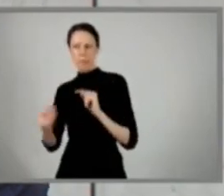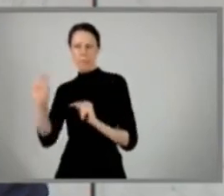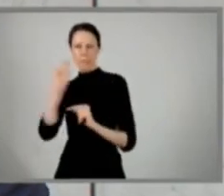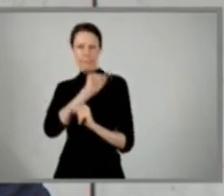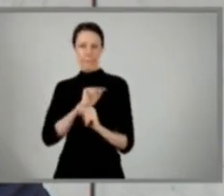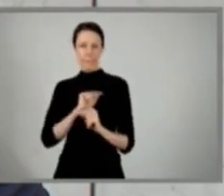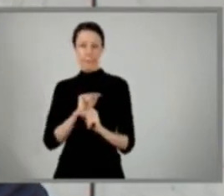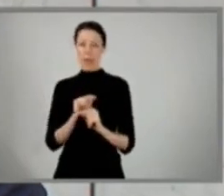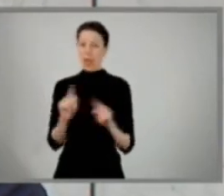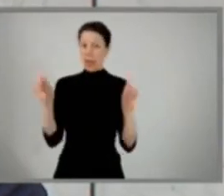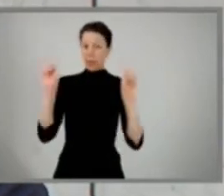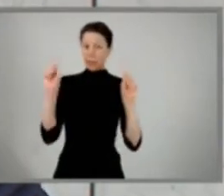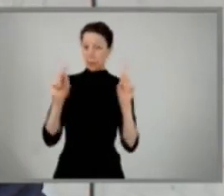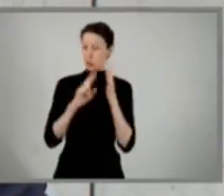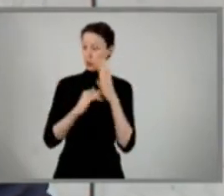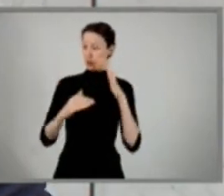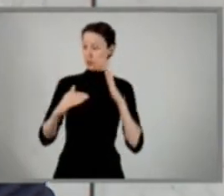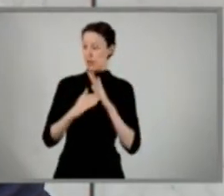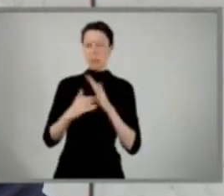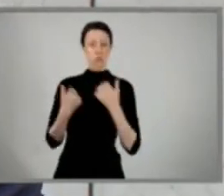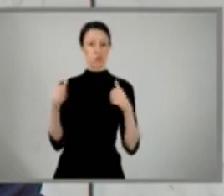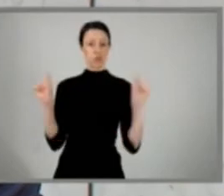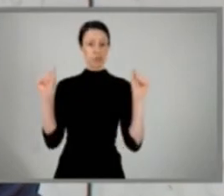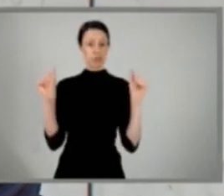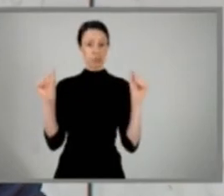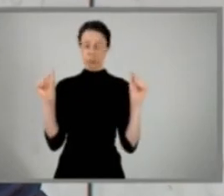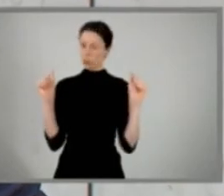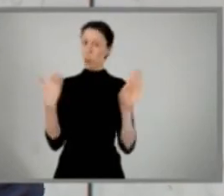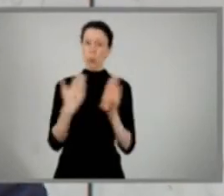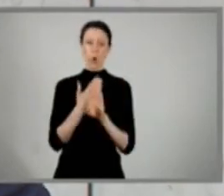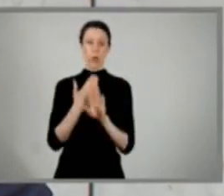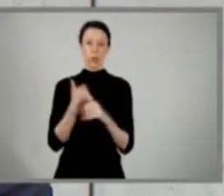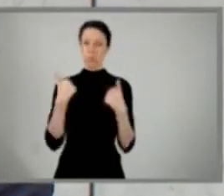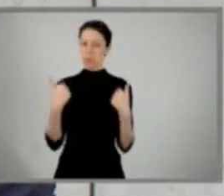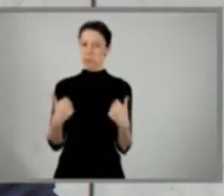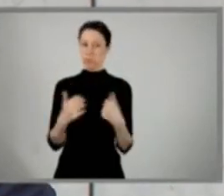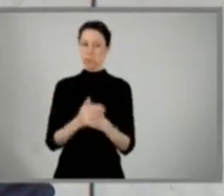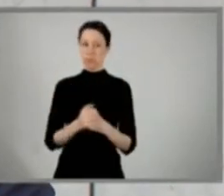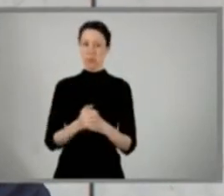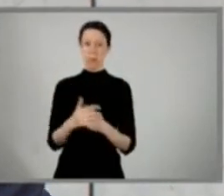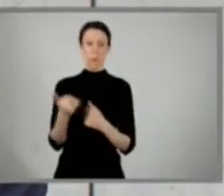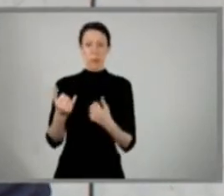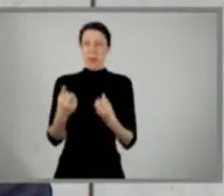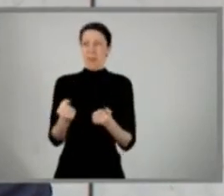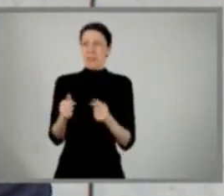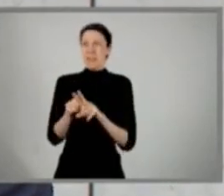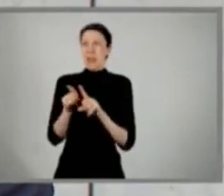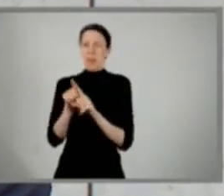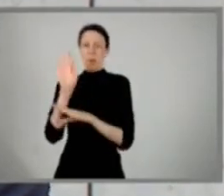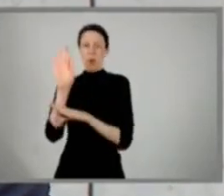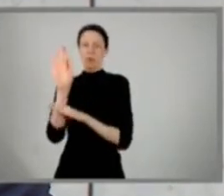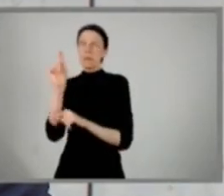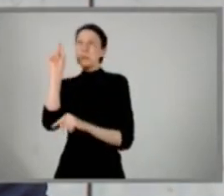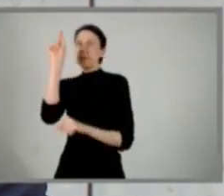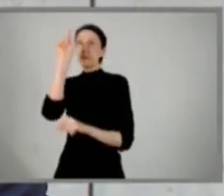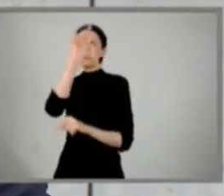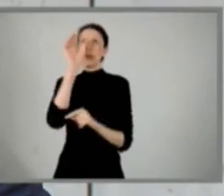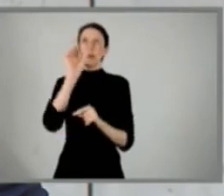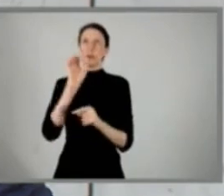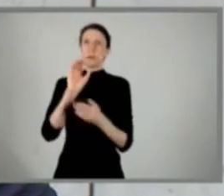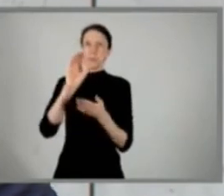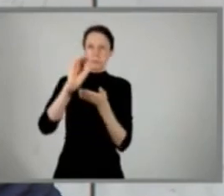be small countries where there are zero cases and very low risk where that at the margin can be achieved. But